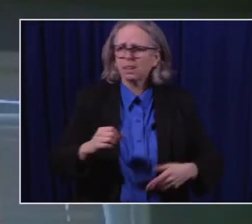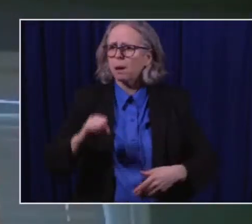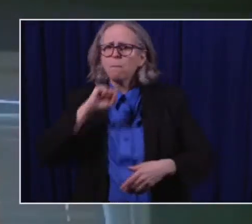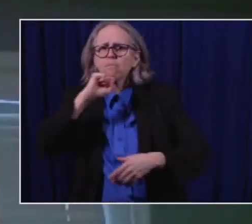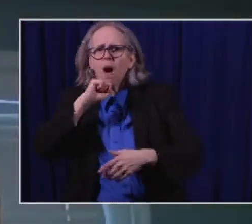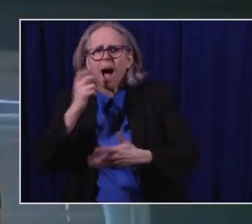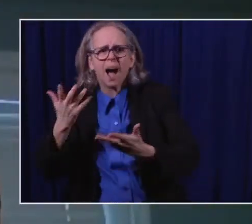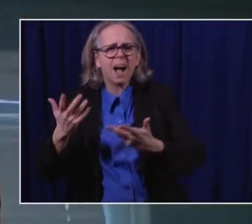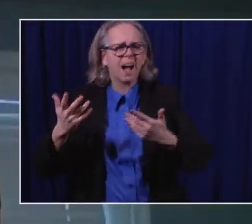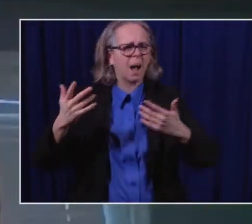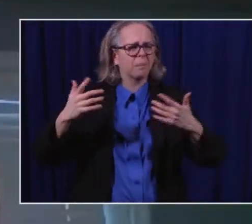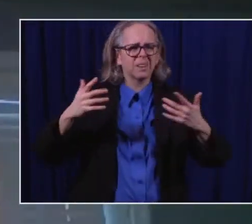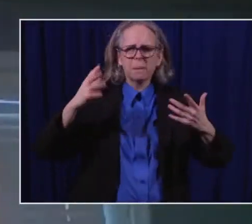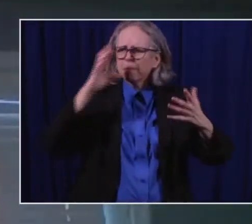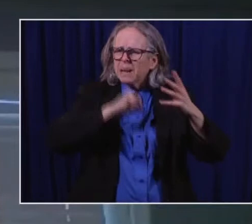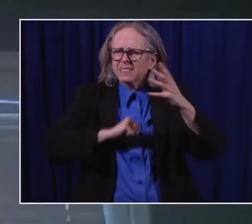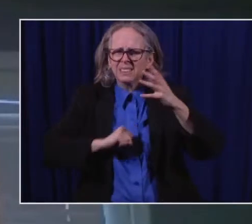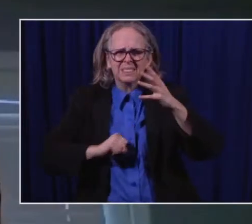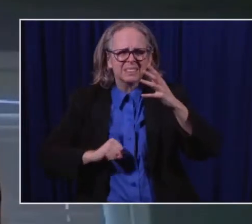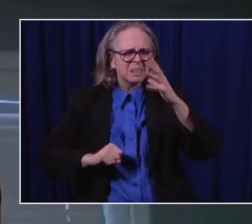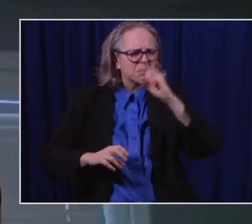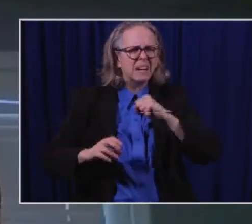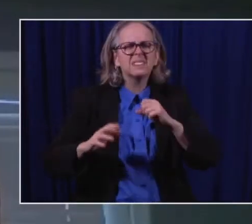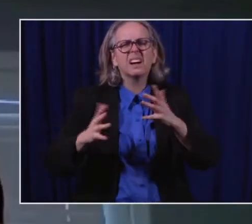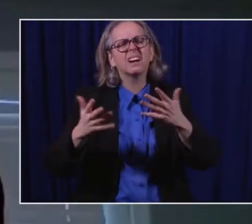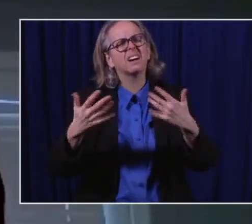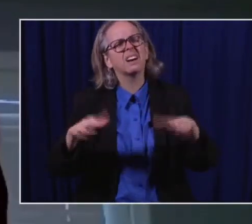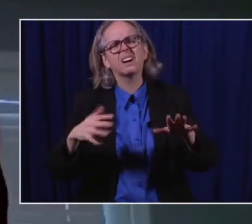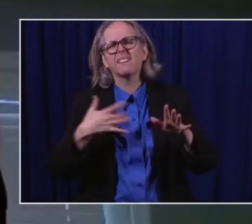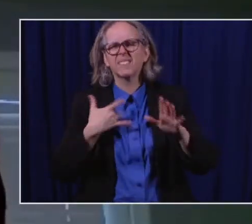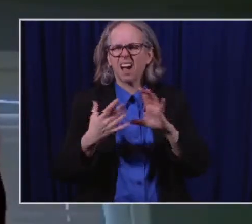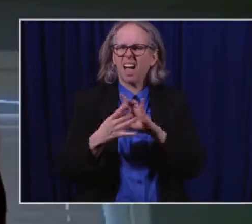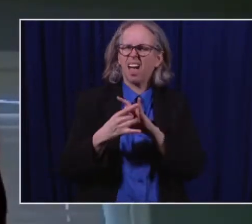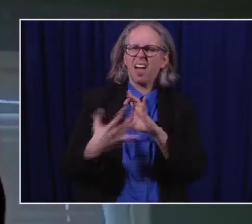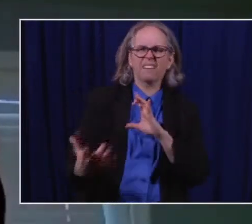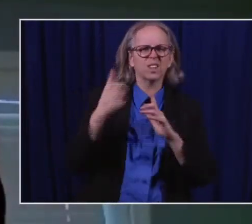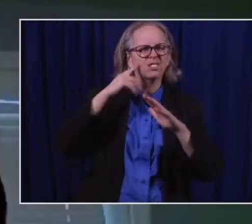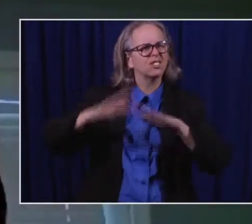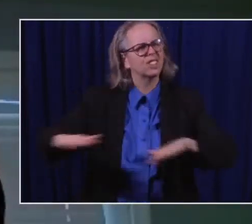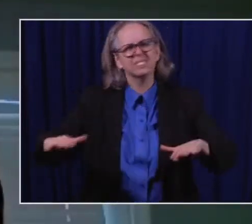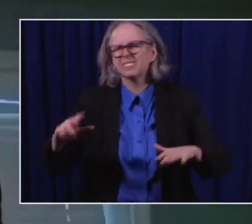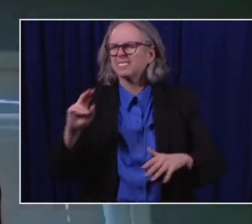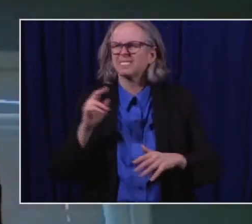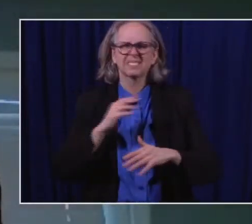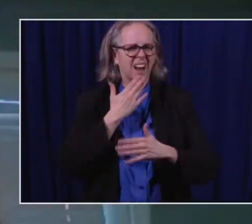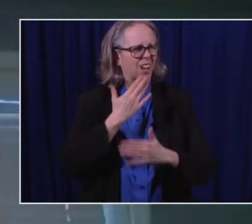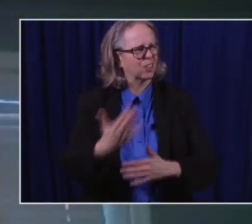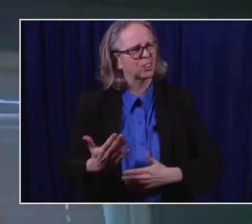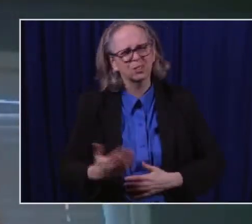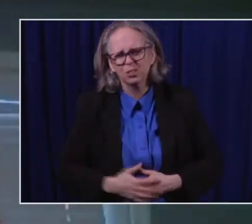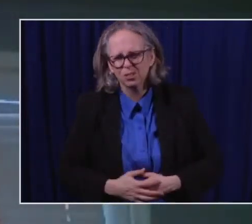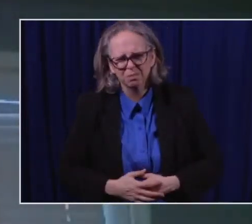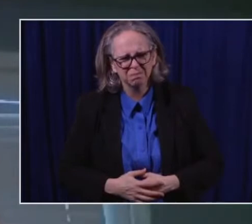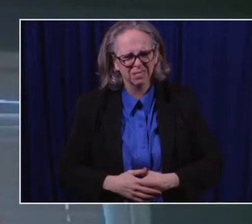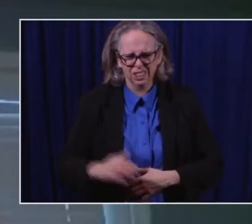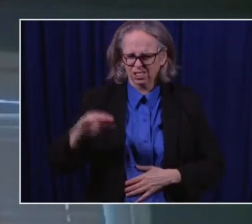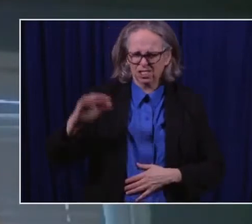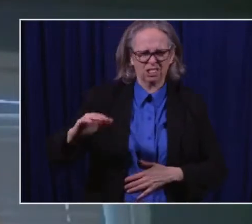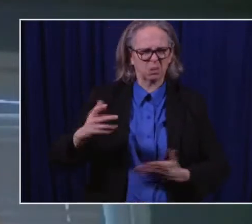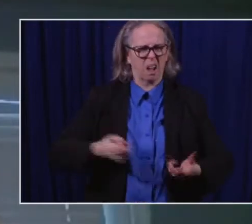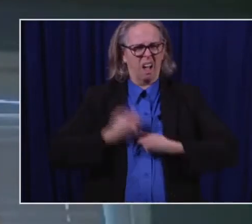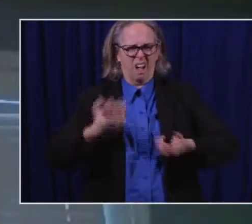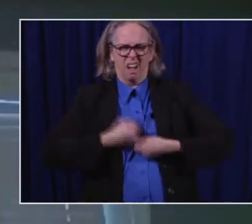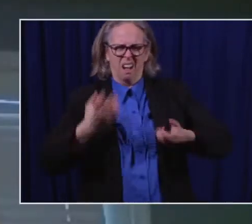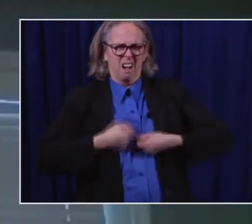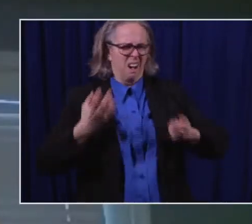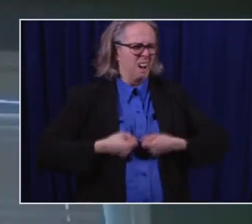reach out for help if a young person is talking about feeling hopeless, worrying about being a burden, feeling like there's no reason to